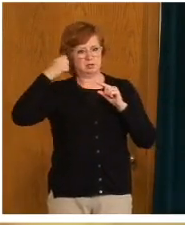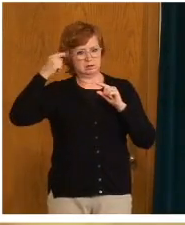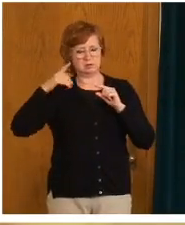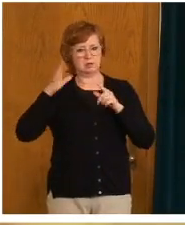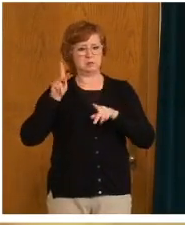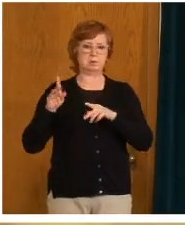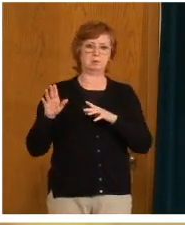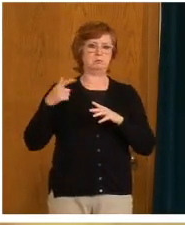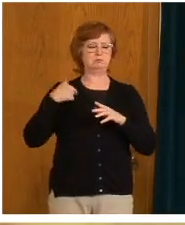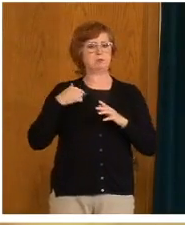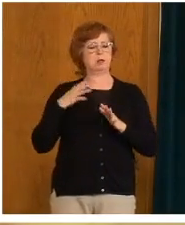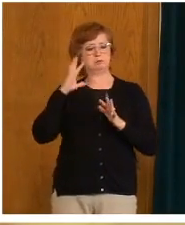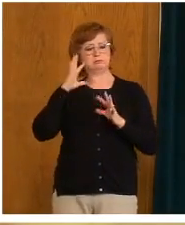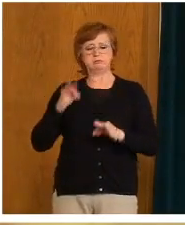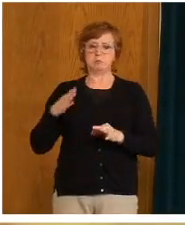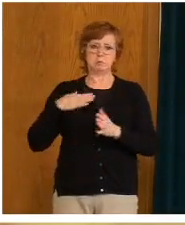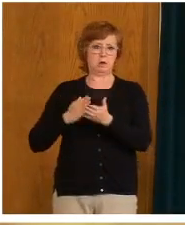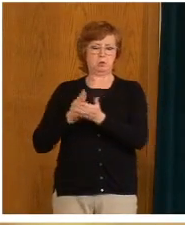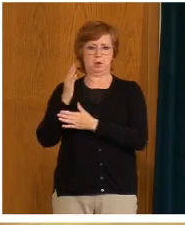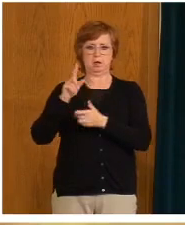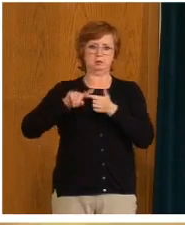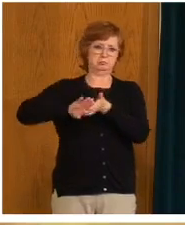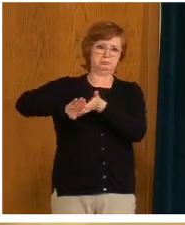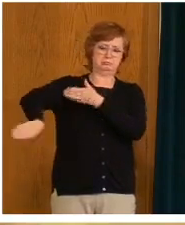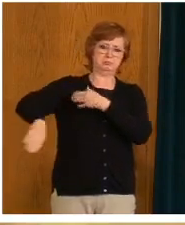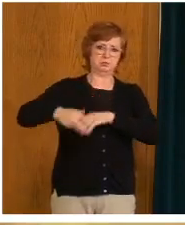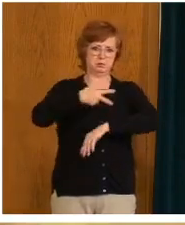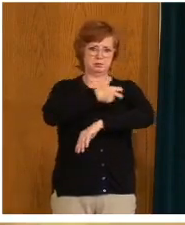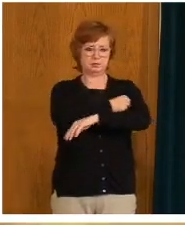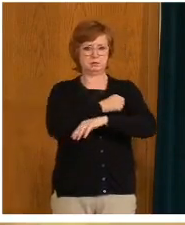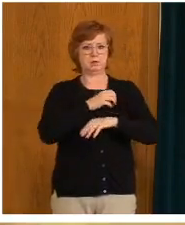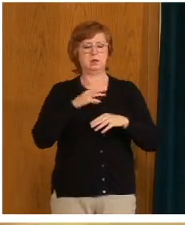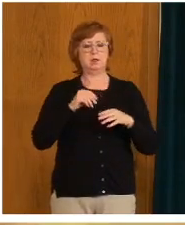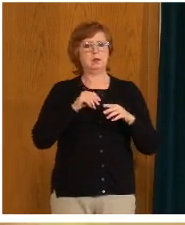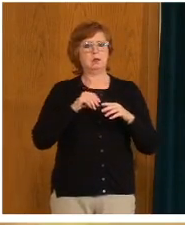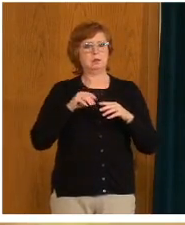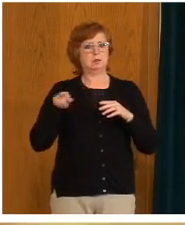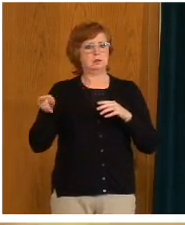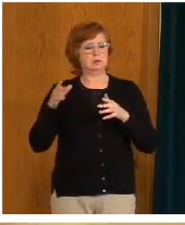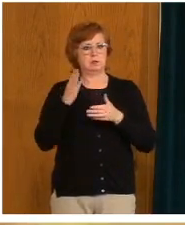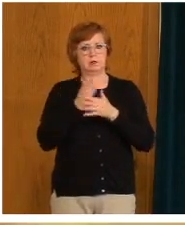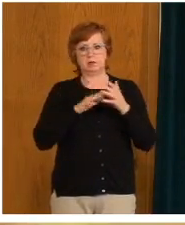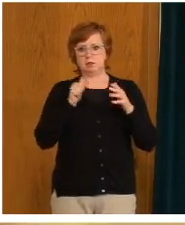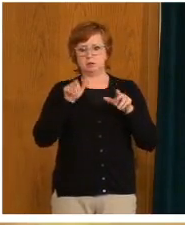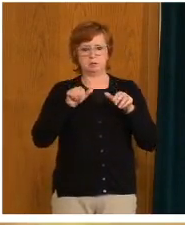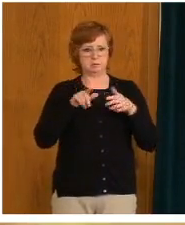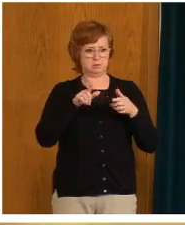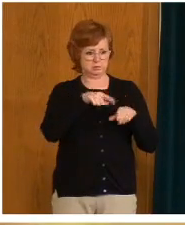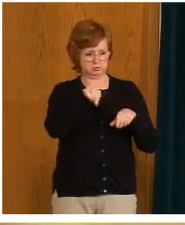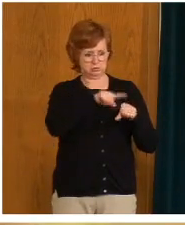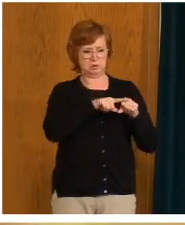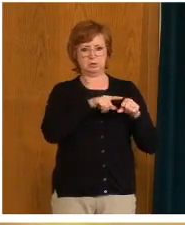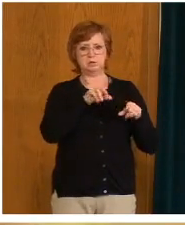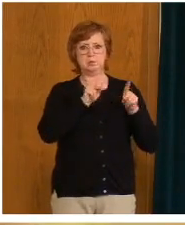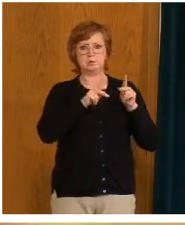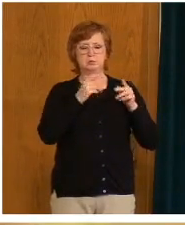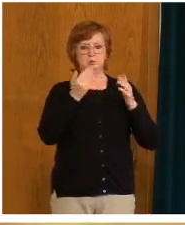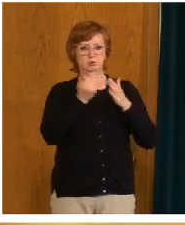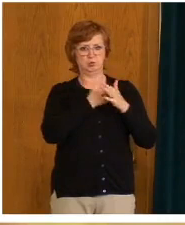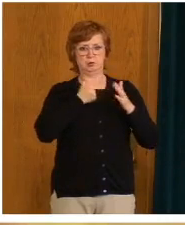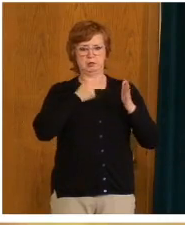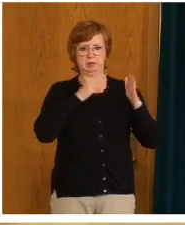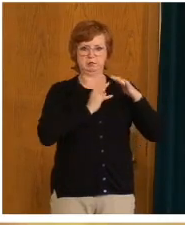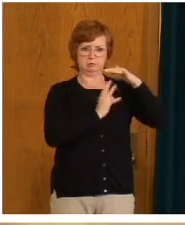that they're not going to get vaccinated, along with the new Canadians and other people that just don't have access to it. In both cases,